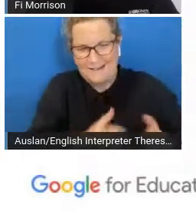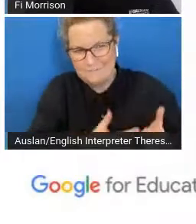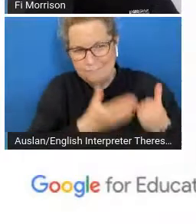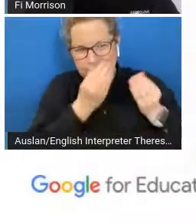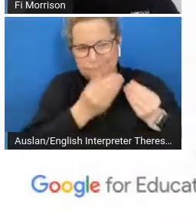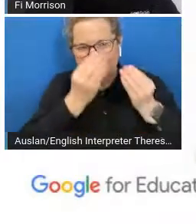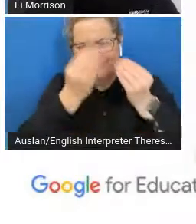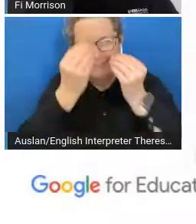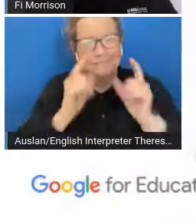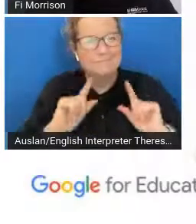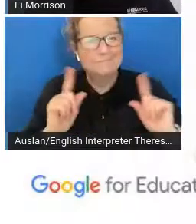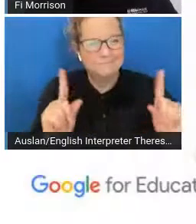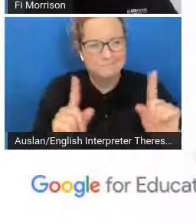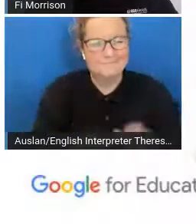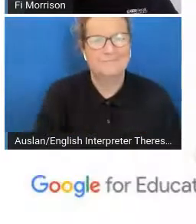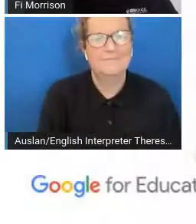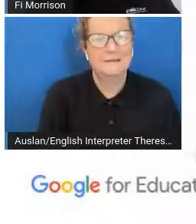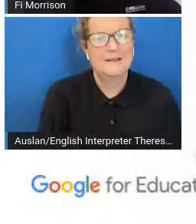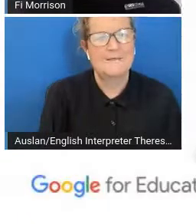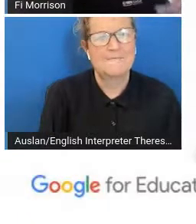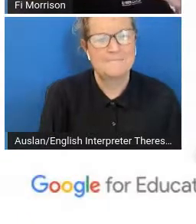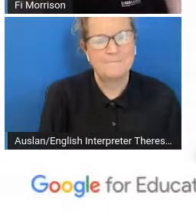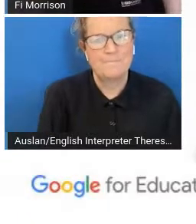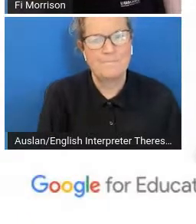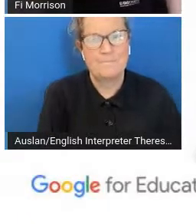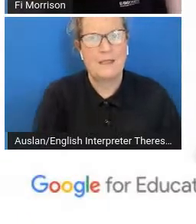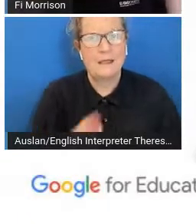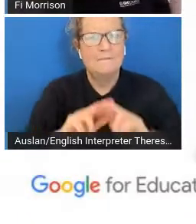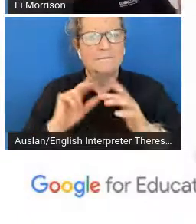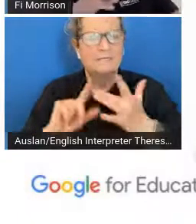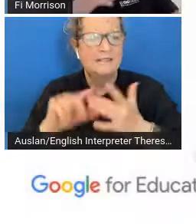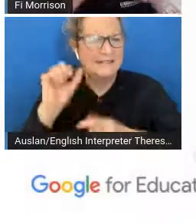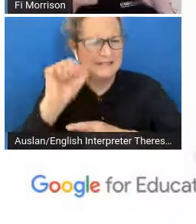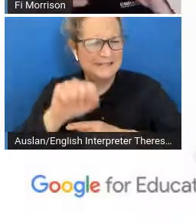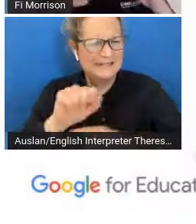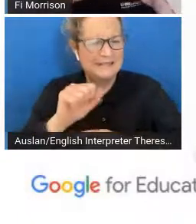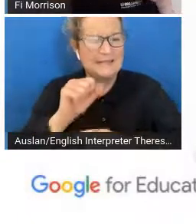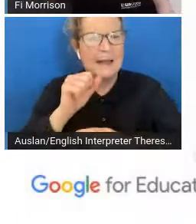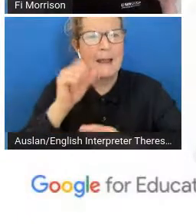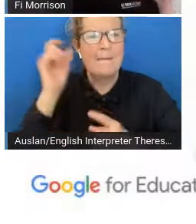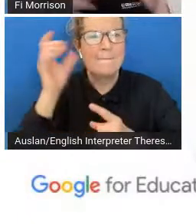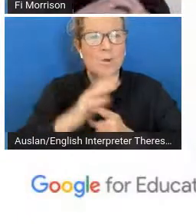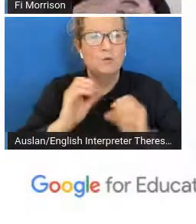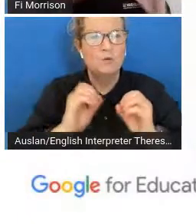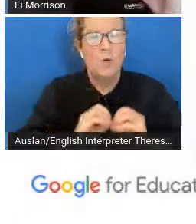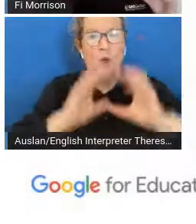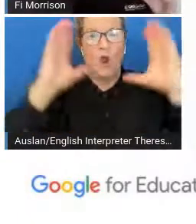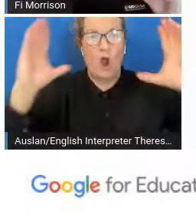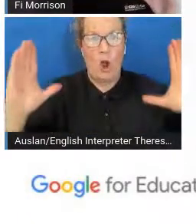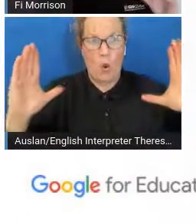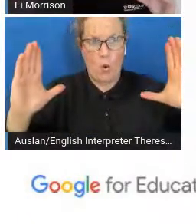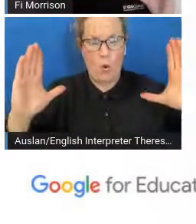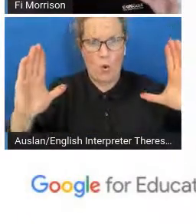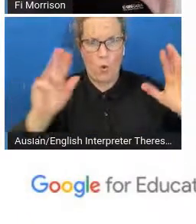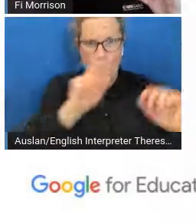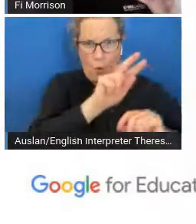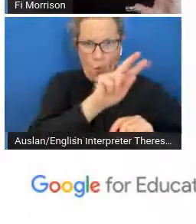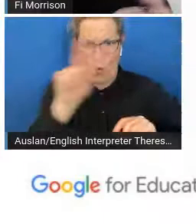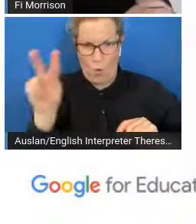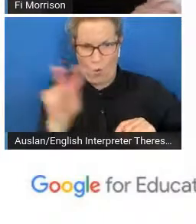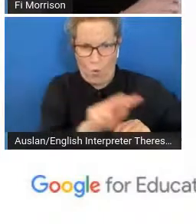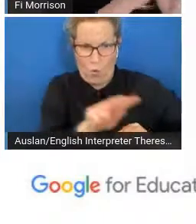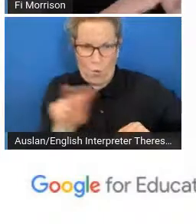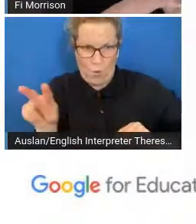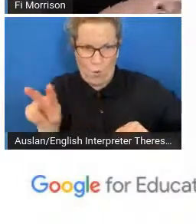time. Yes, and I think it's really important that we look at it as a whole before we break it up, because really it is a process that we want our students to